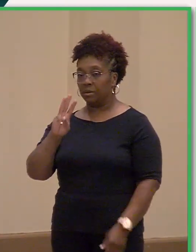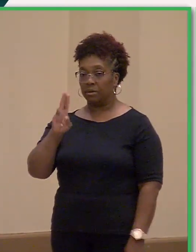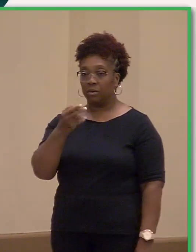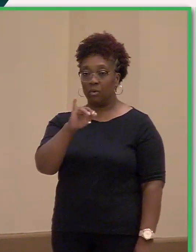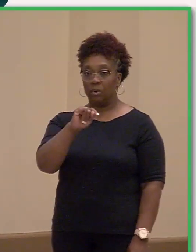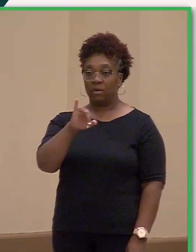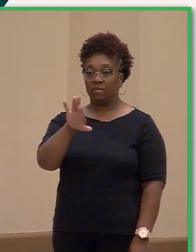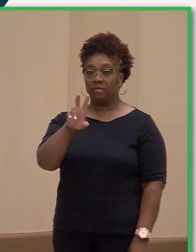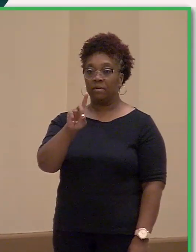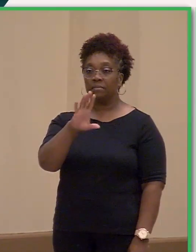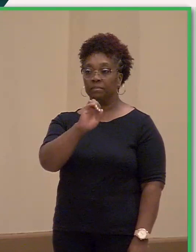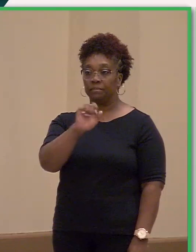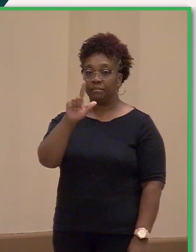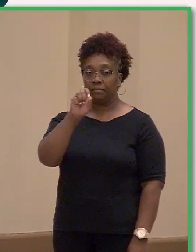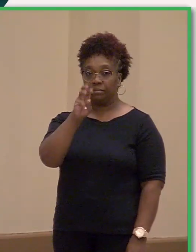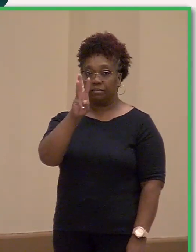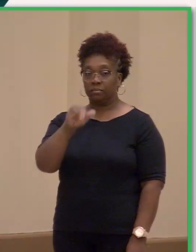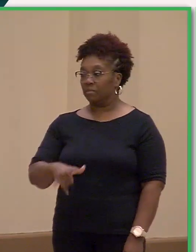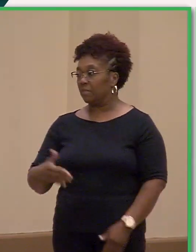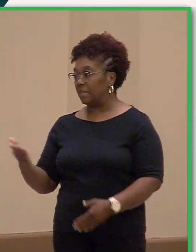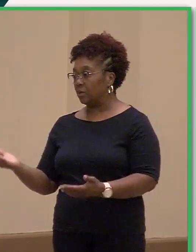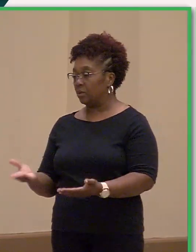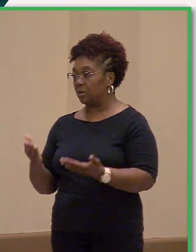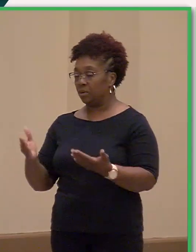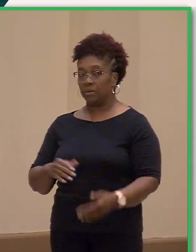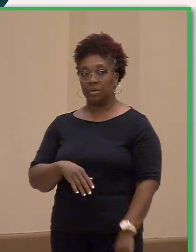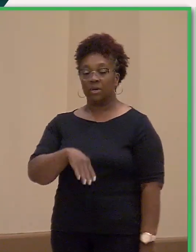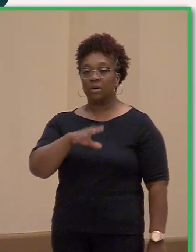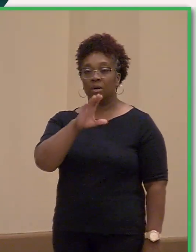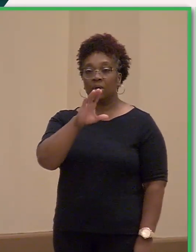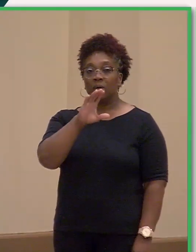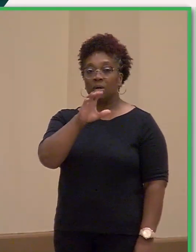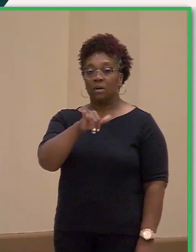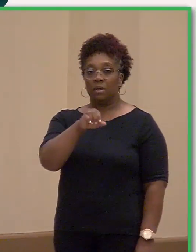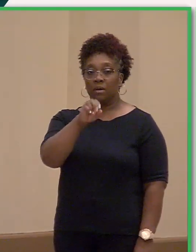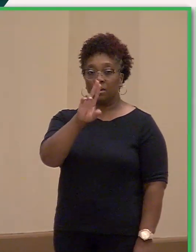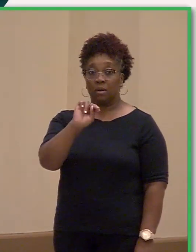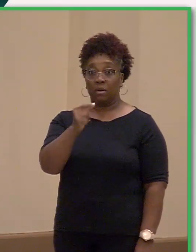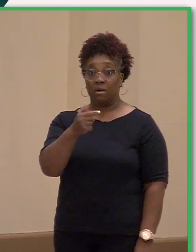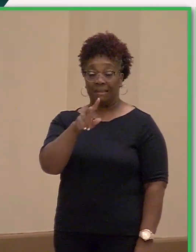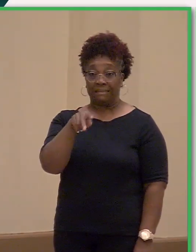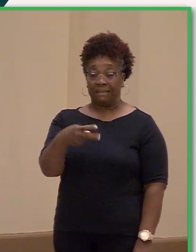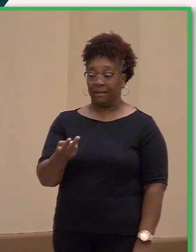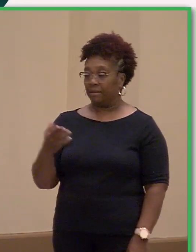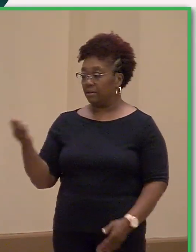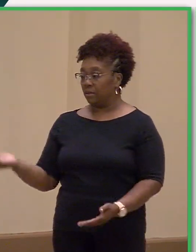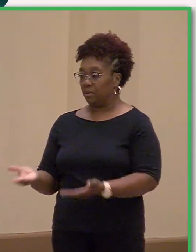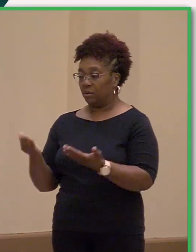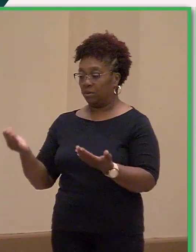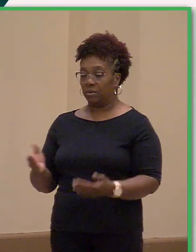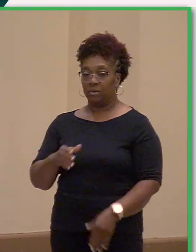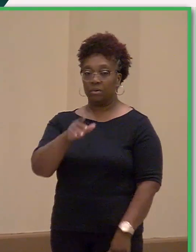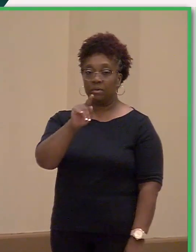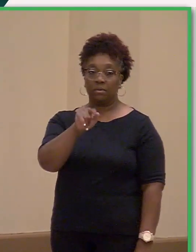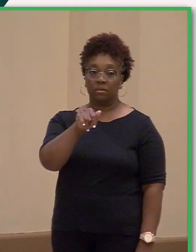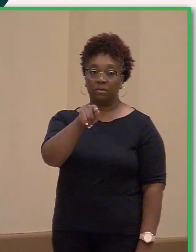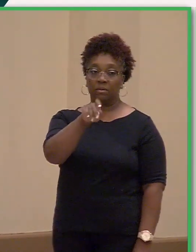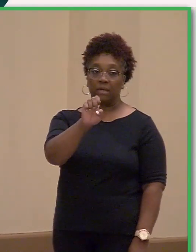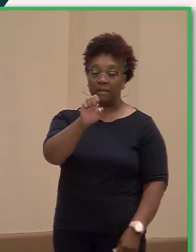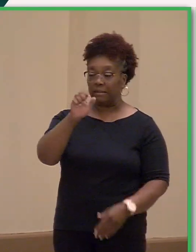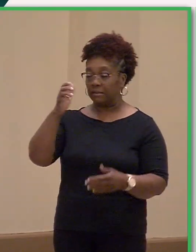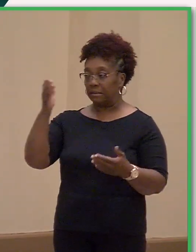Present. Councilmember Coleman Young II. Here. Council President Pro Tem James Tate.